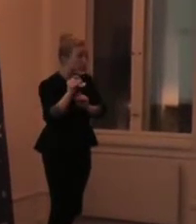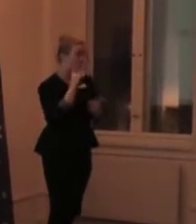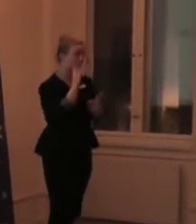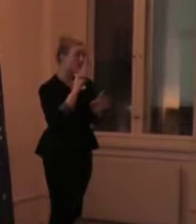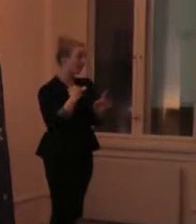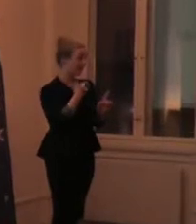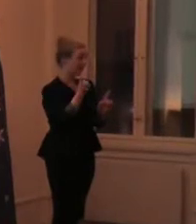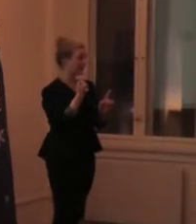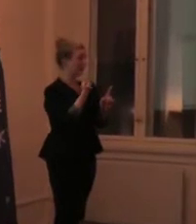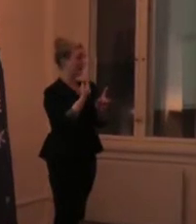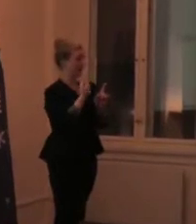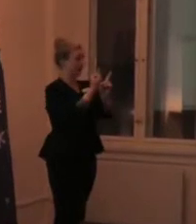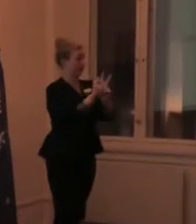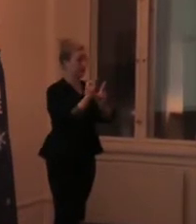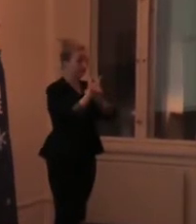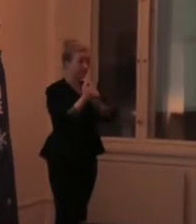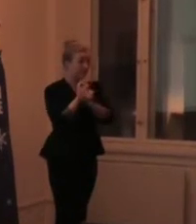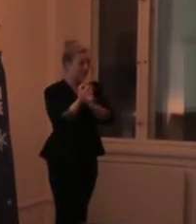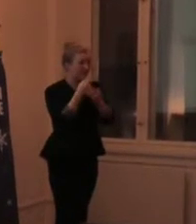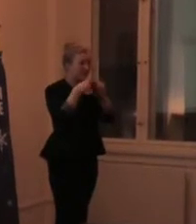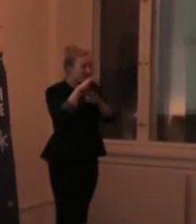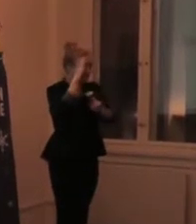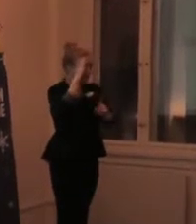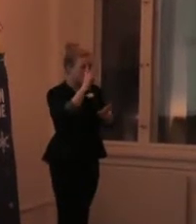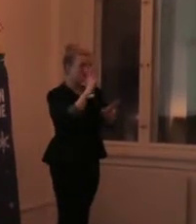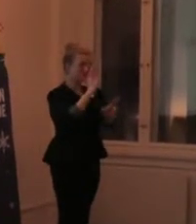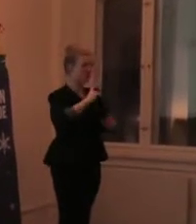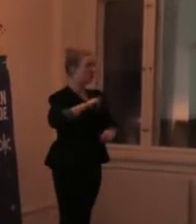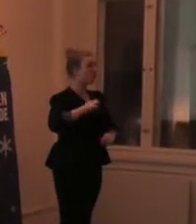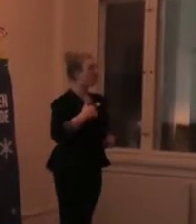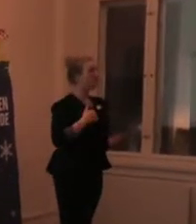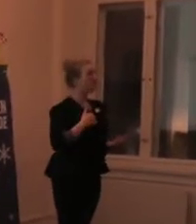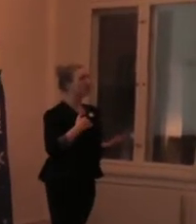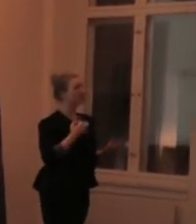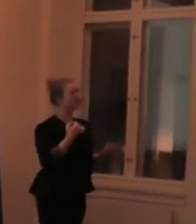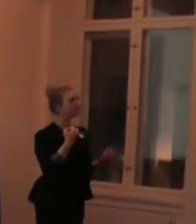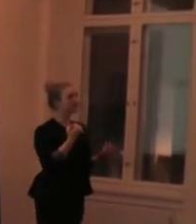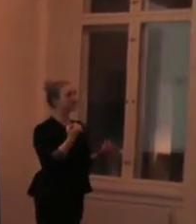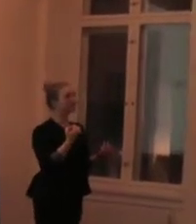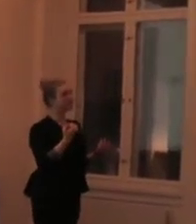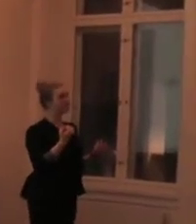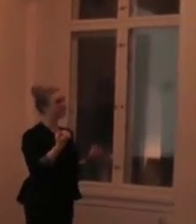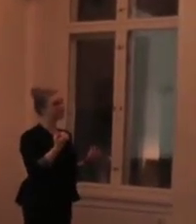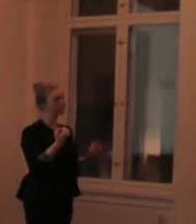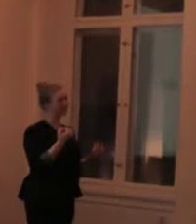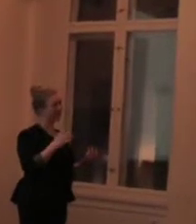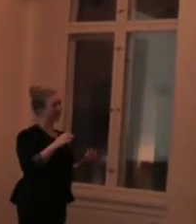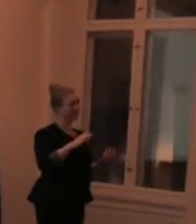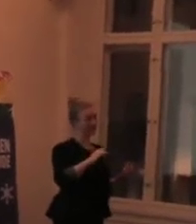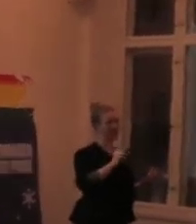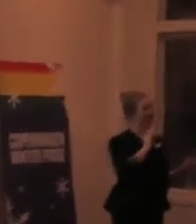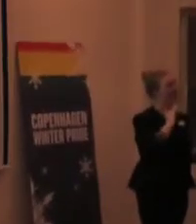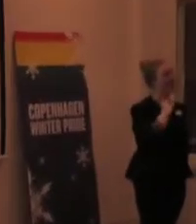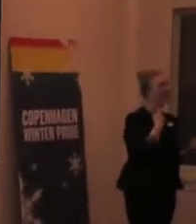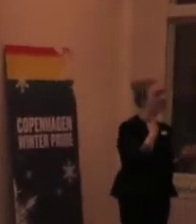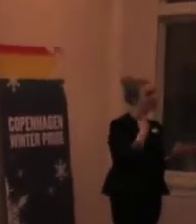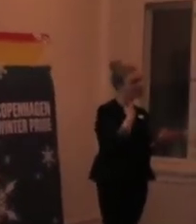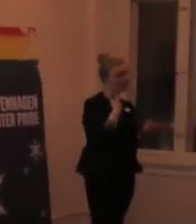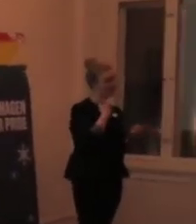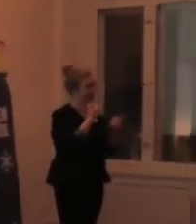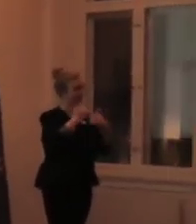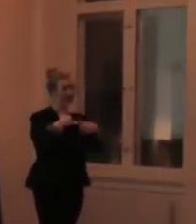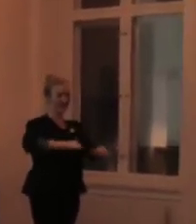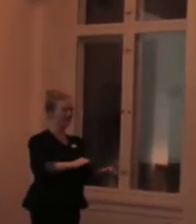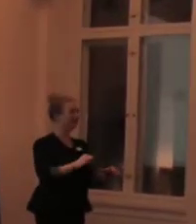person inside Iraq, because not everyone can afford to travel or